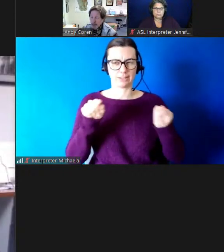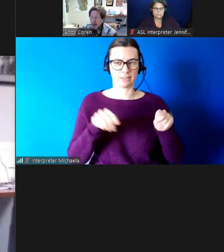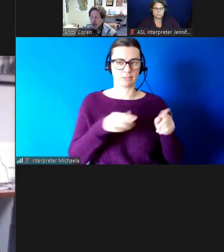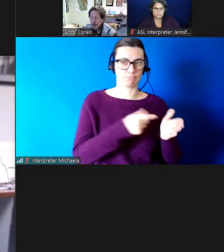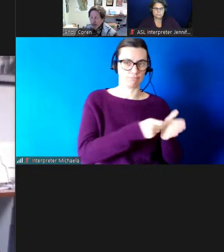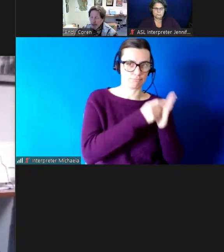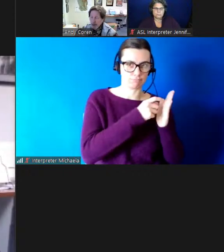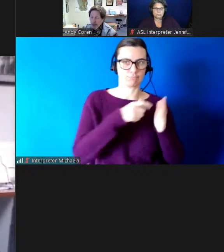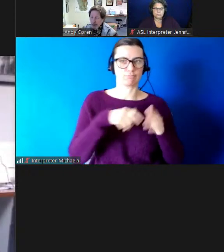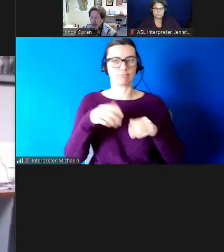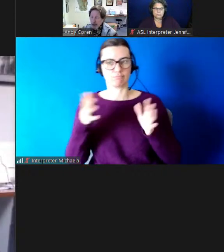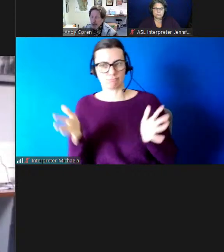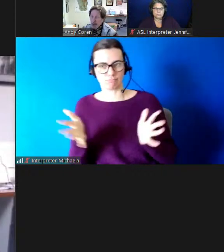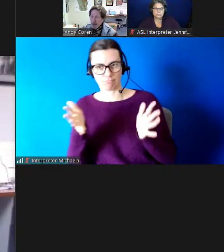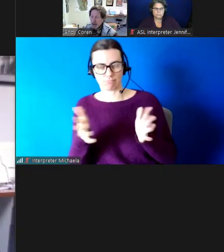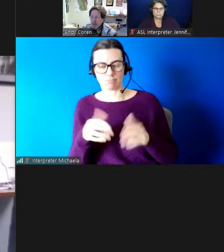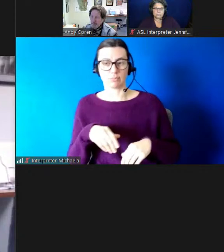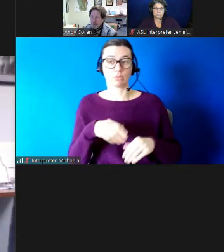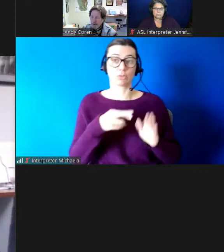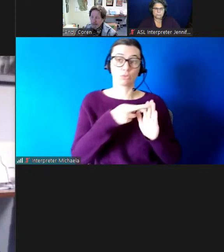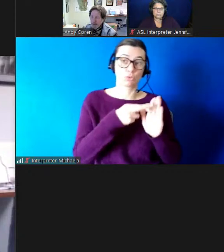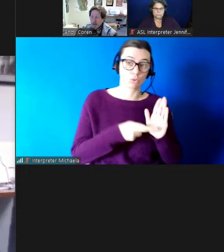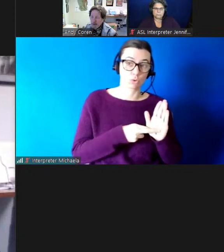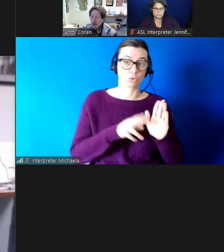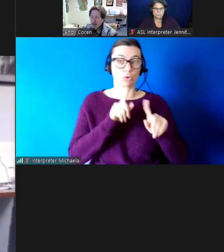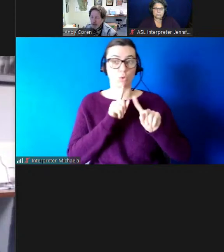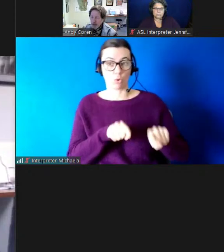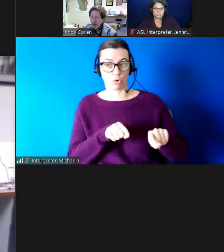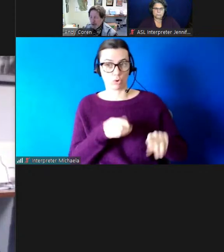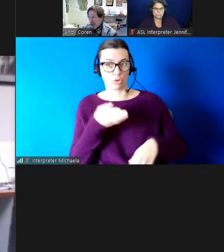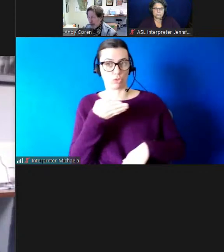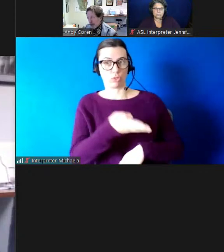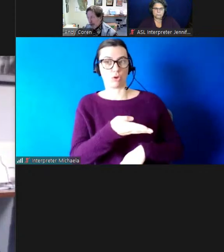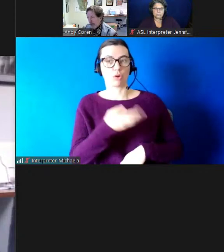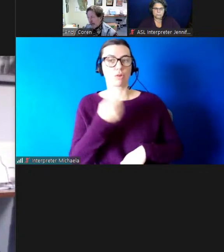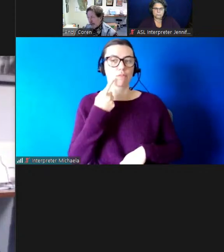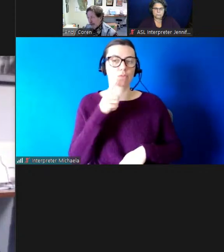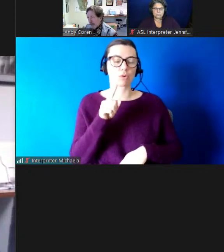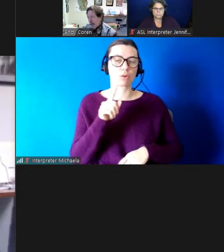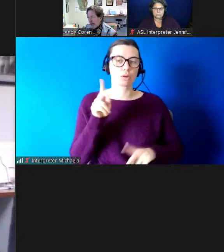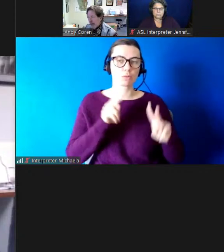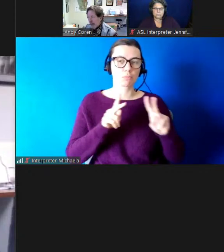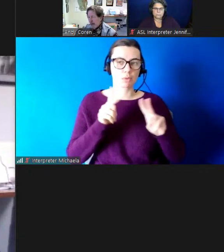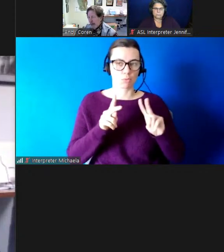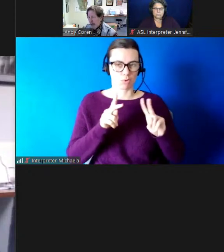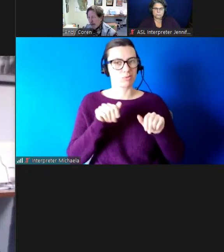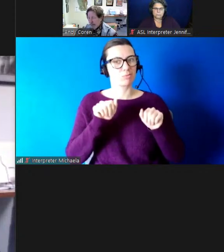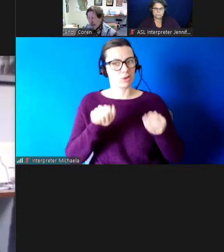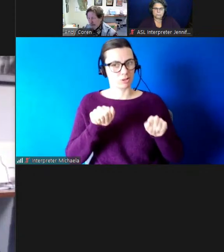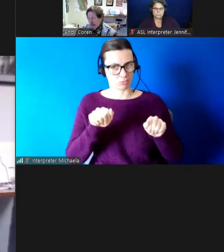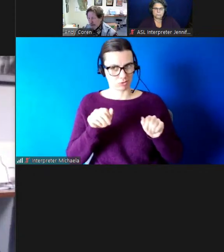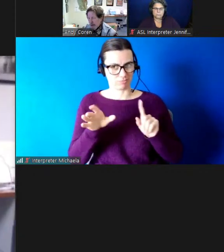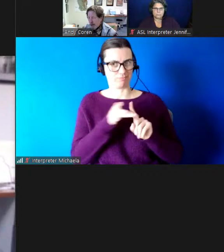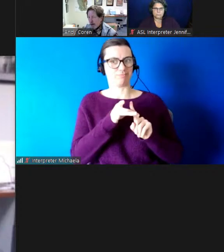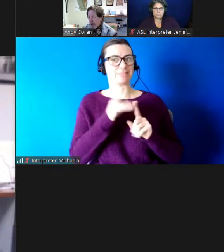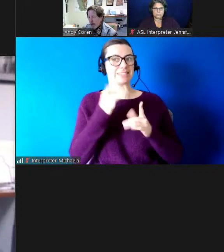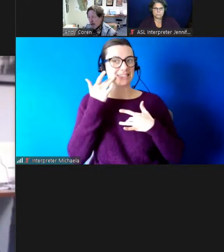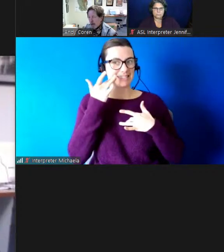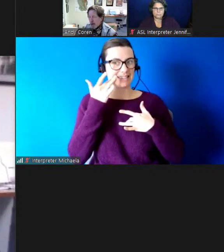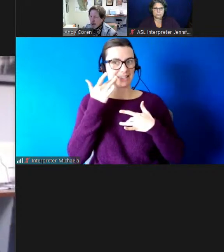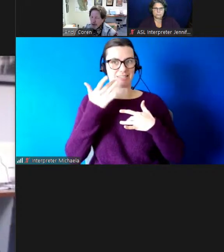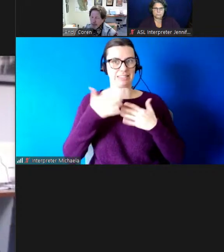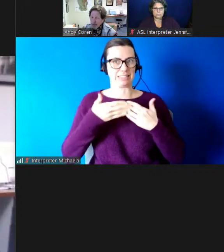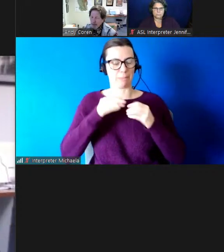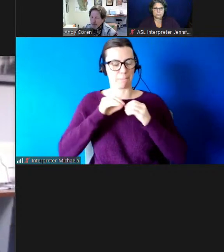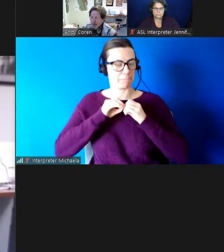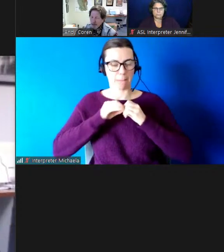rules and the orders are there for people who could get sick and make many other people sick,